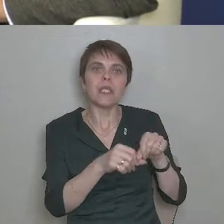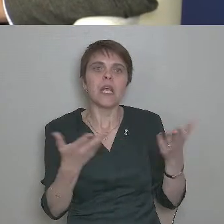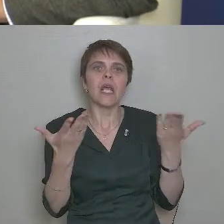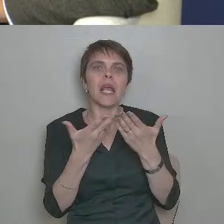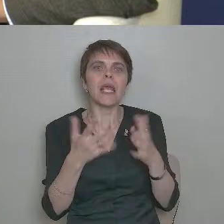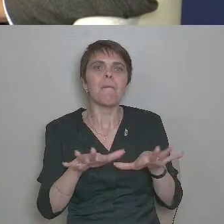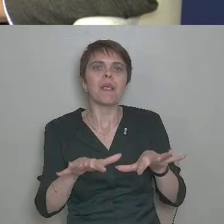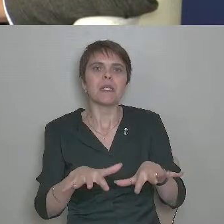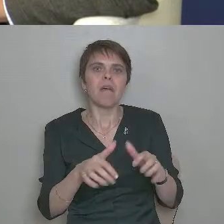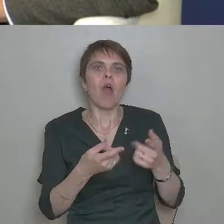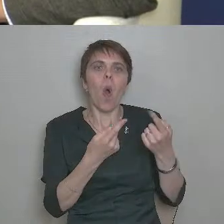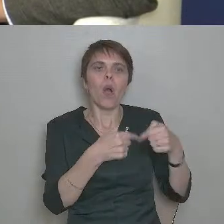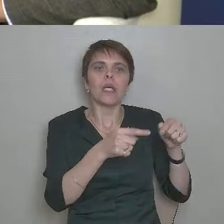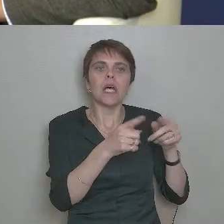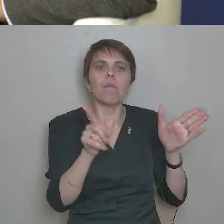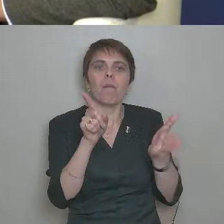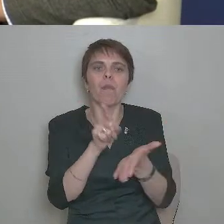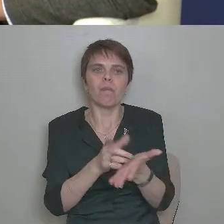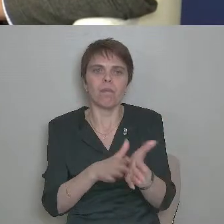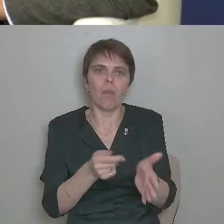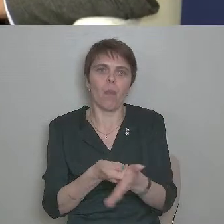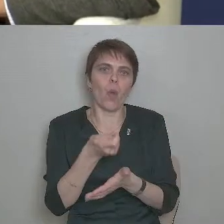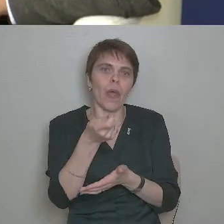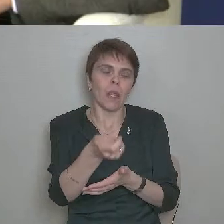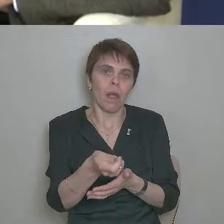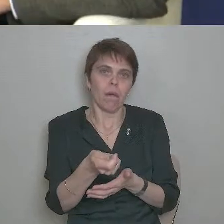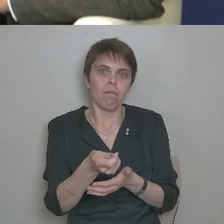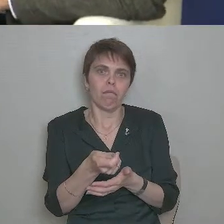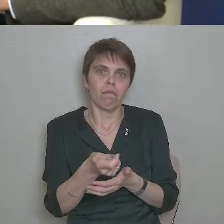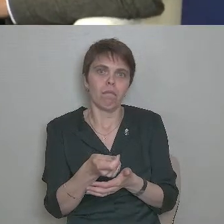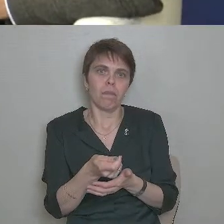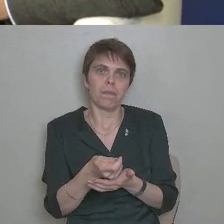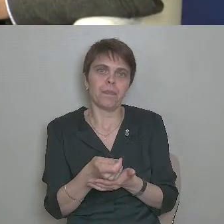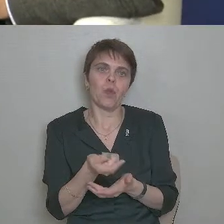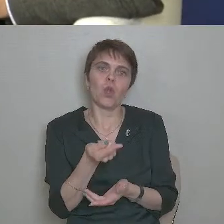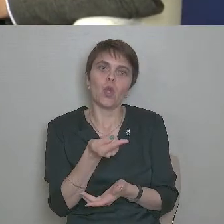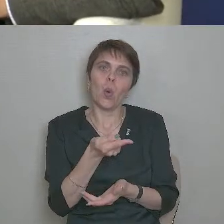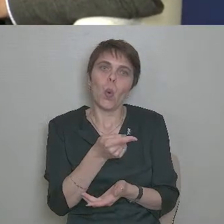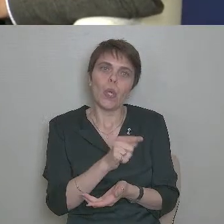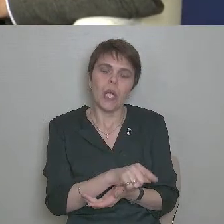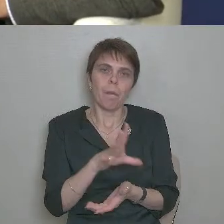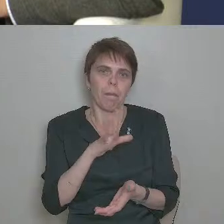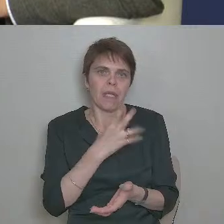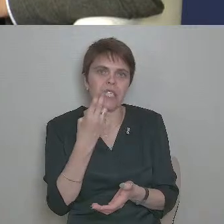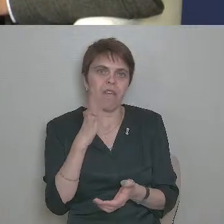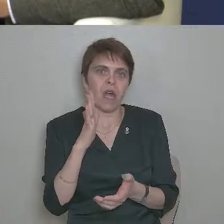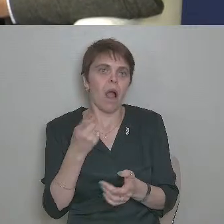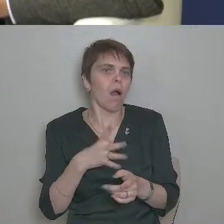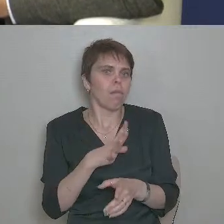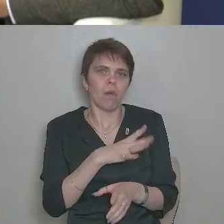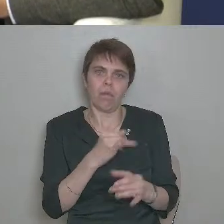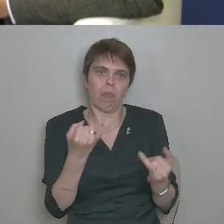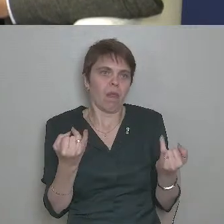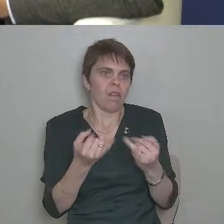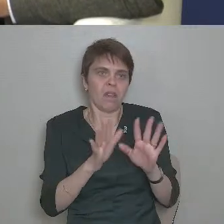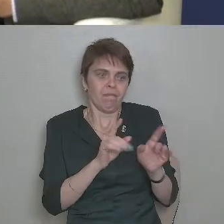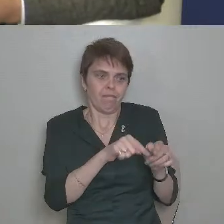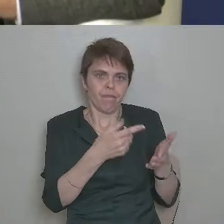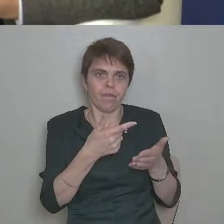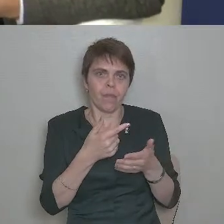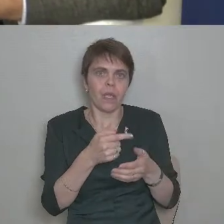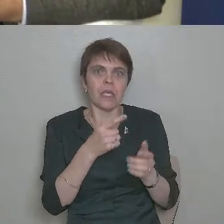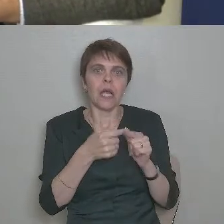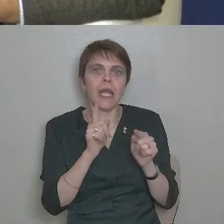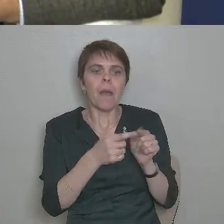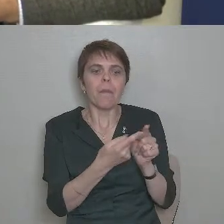formed territorial electoral commissions. So which organizations have to make submissions? And the CEC